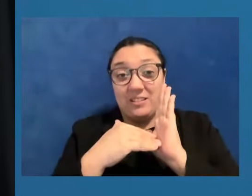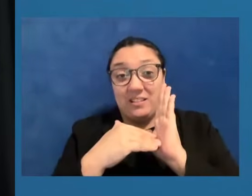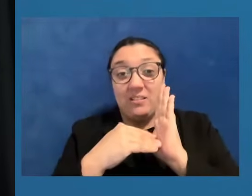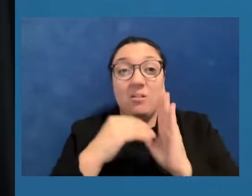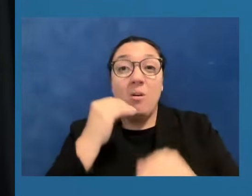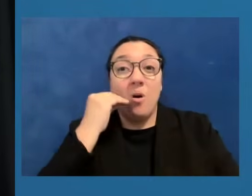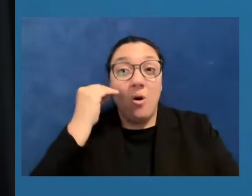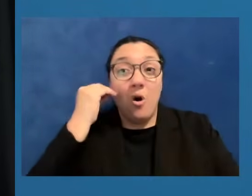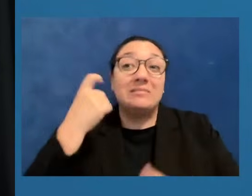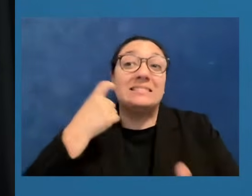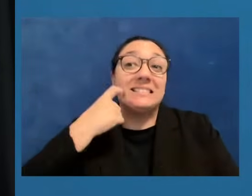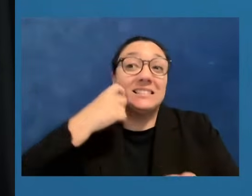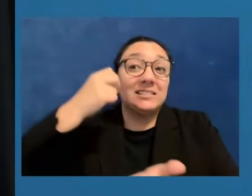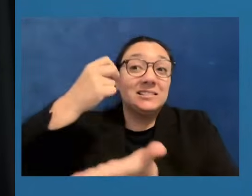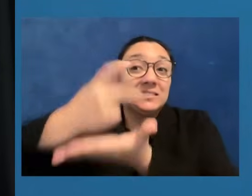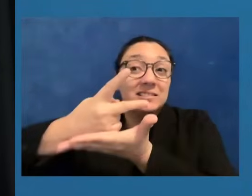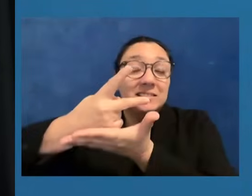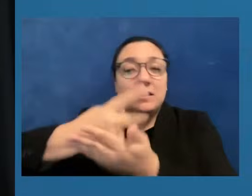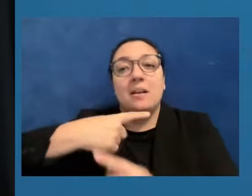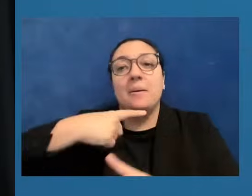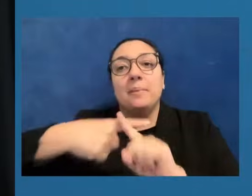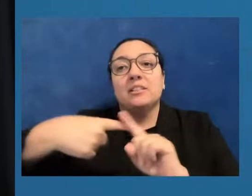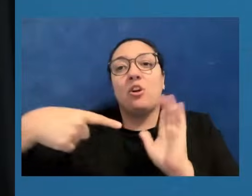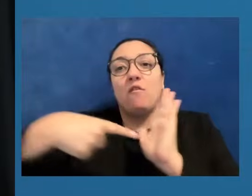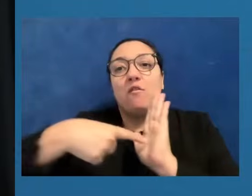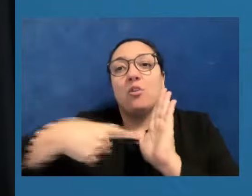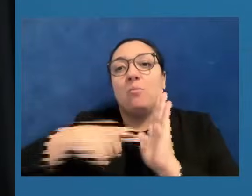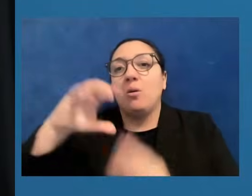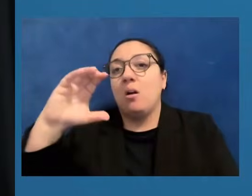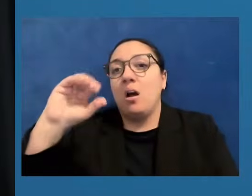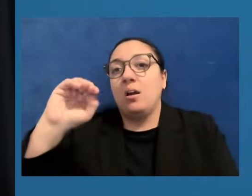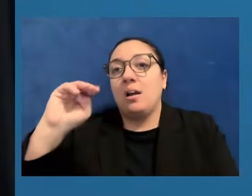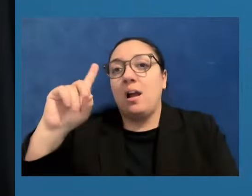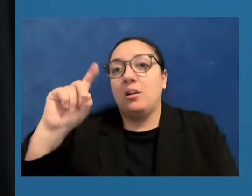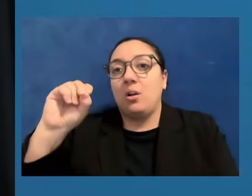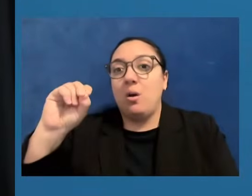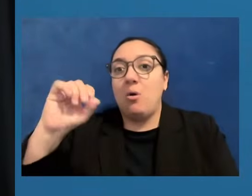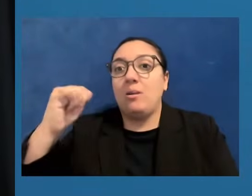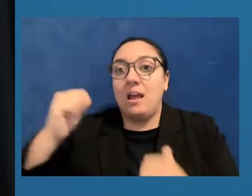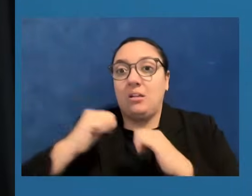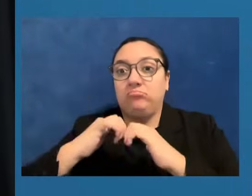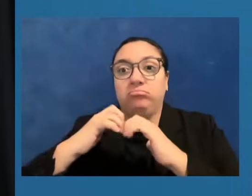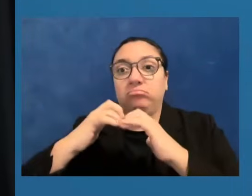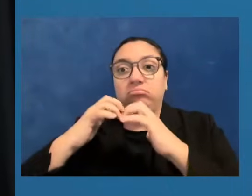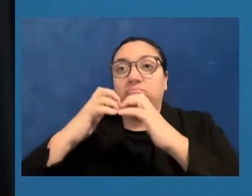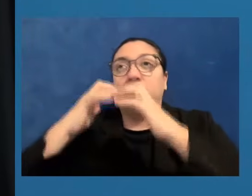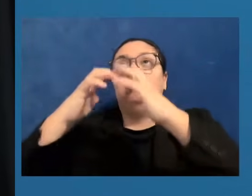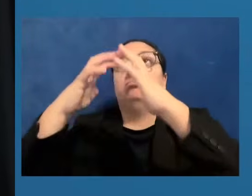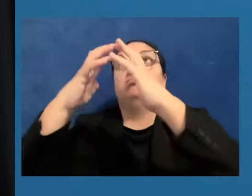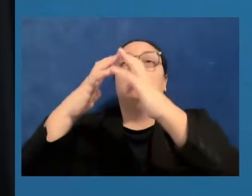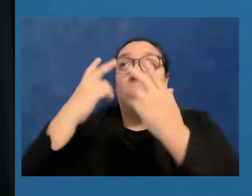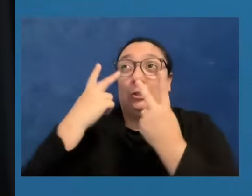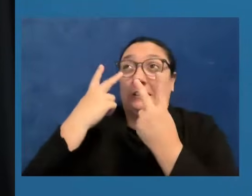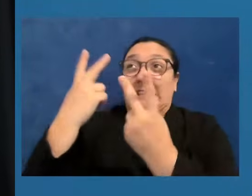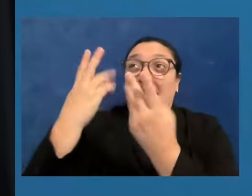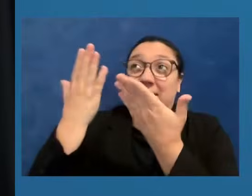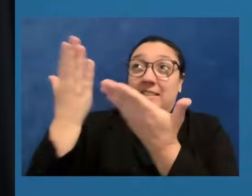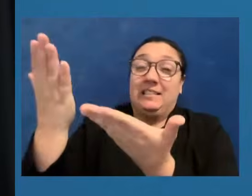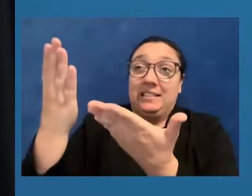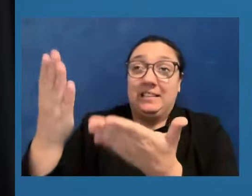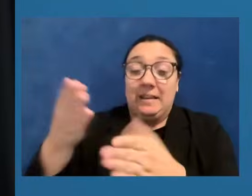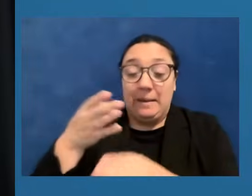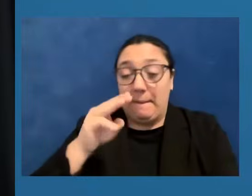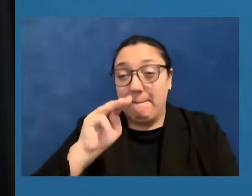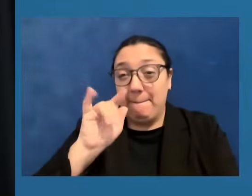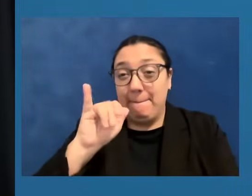authorized, and the affordable condos. You literally are seeing them rise above Main Street, offering economic opportunity